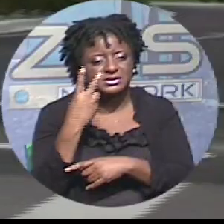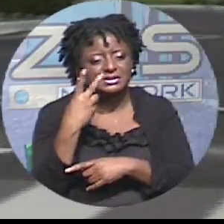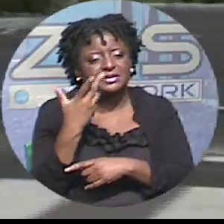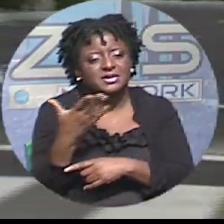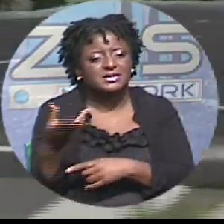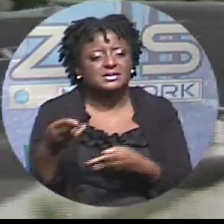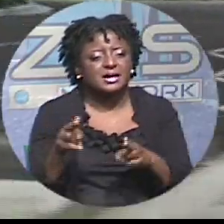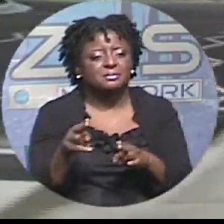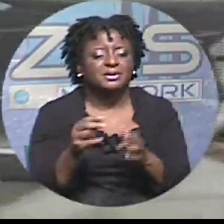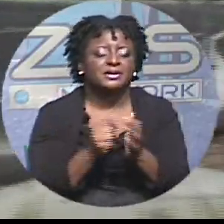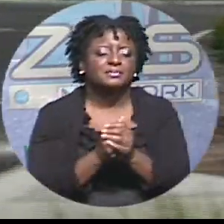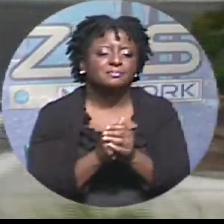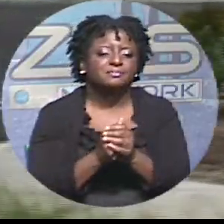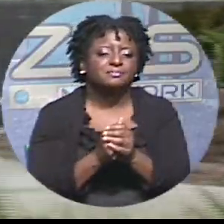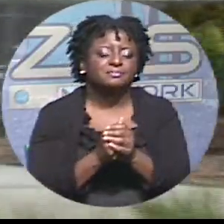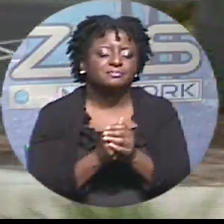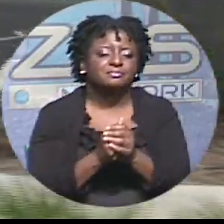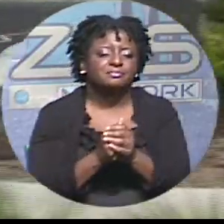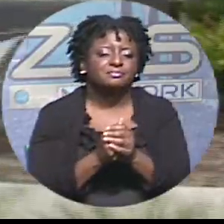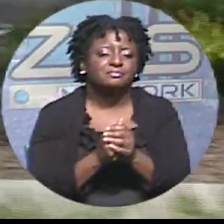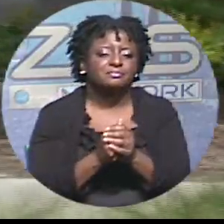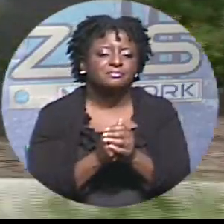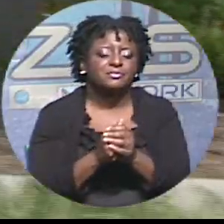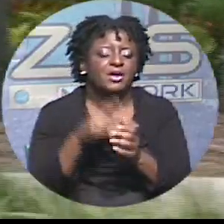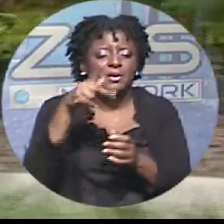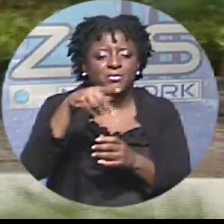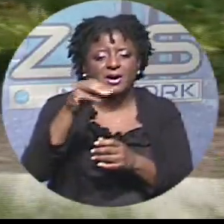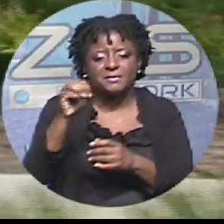happening. Prime Minister Christie announced work would